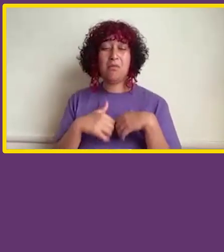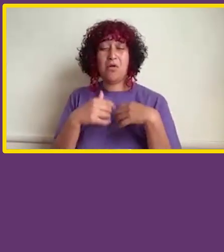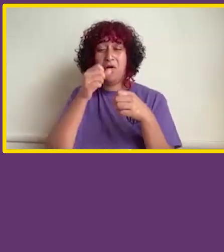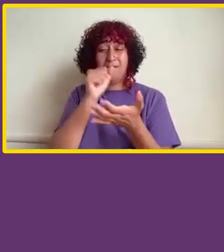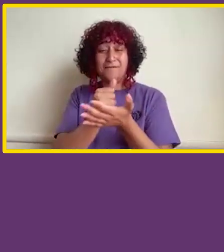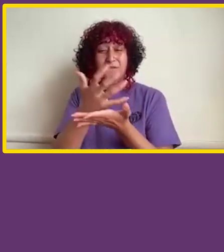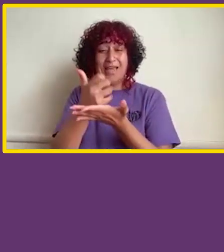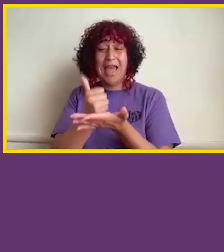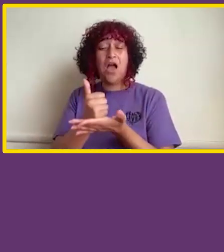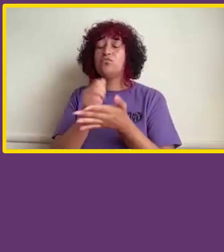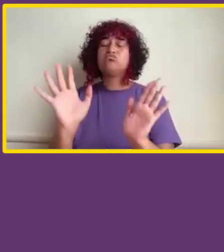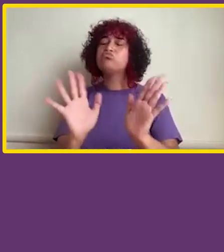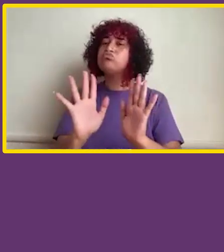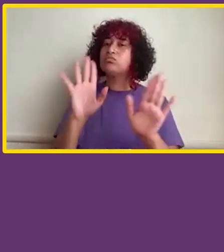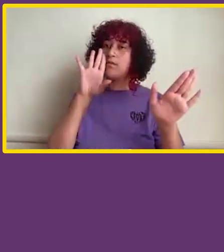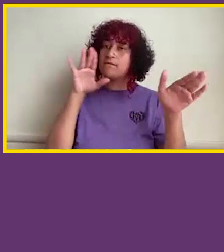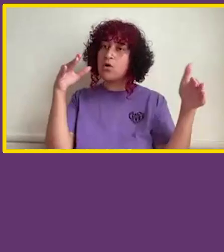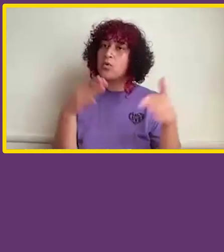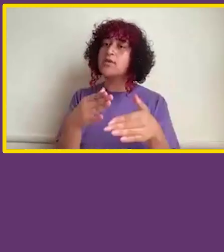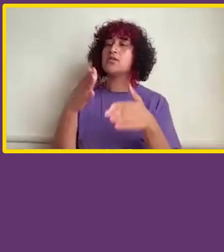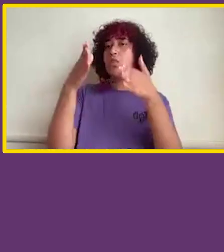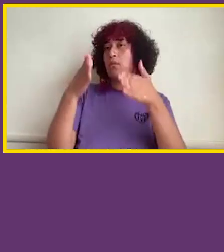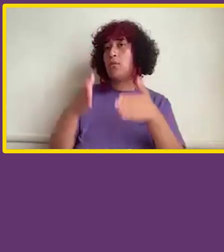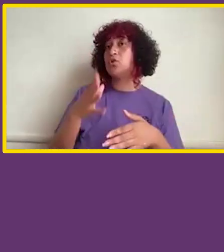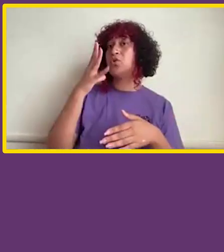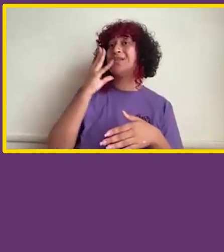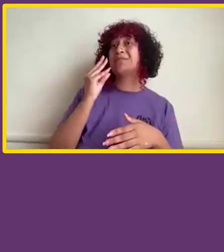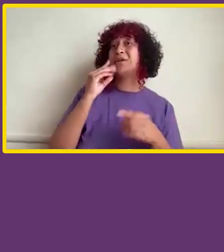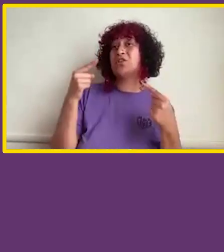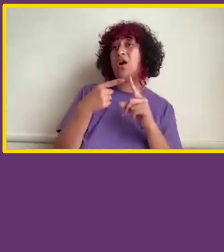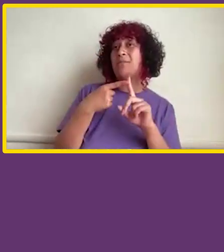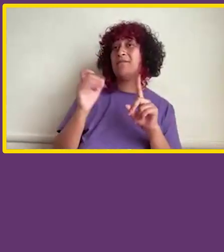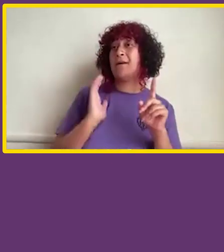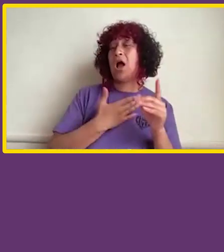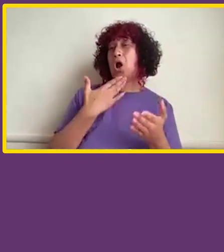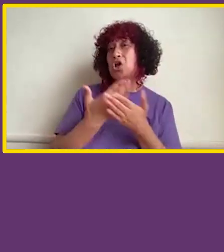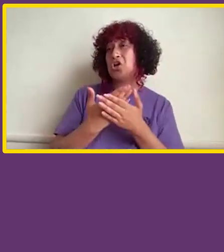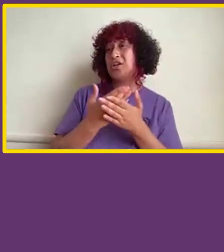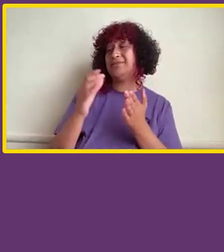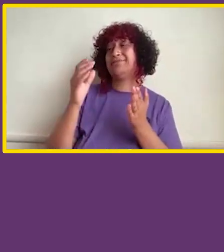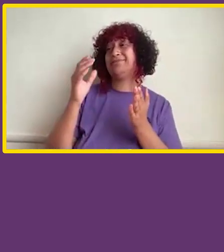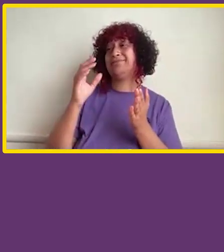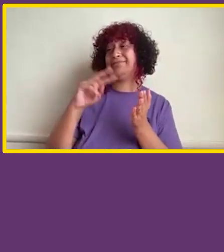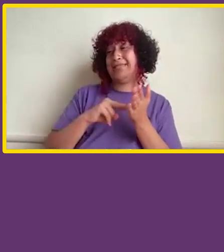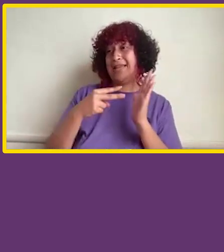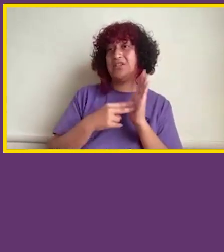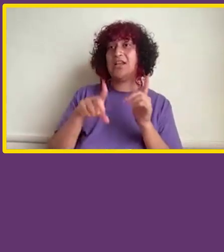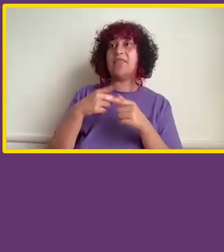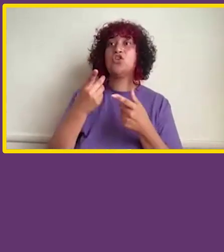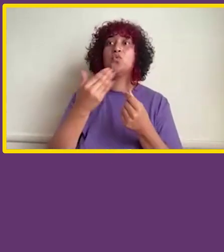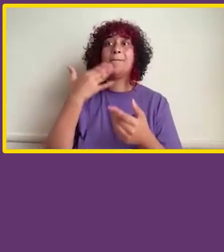stay focused on the person who experienced harm from our good intentions and then do better in the future. I think